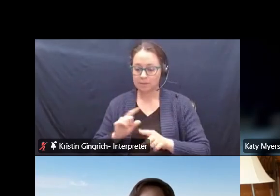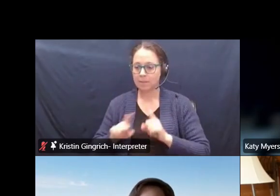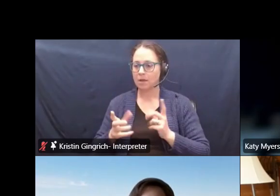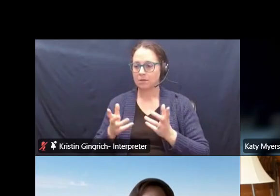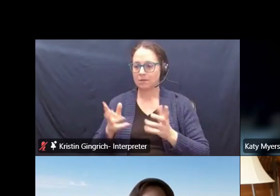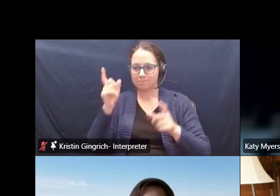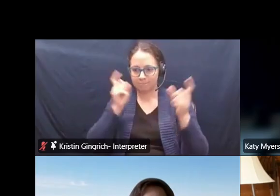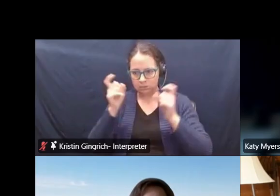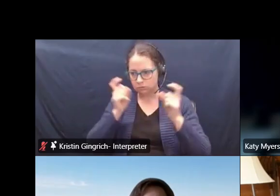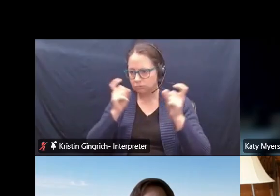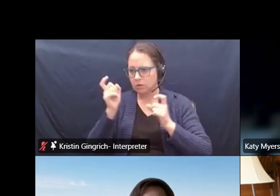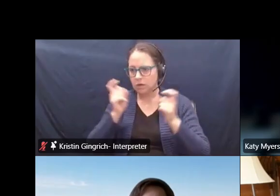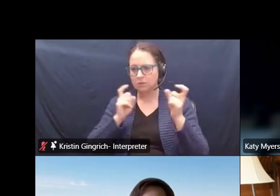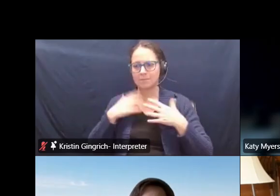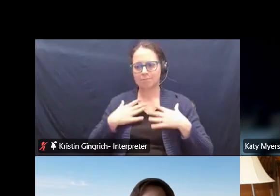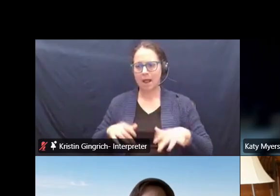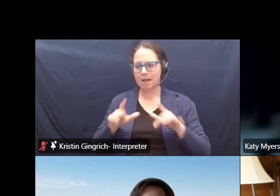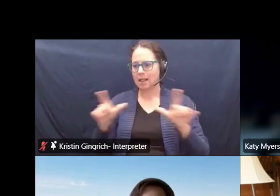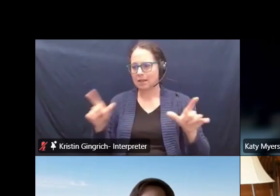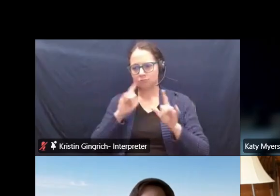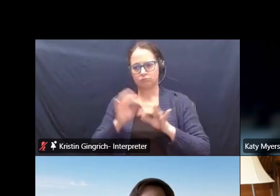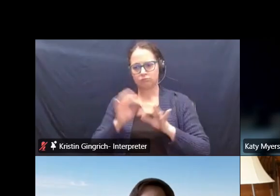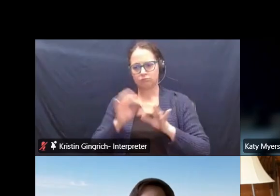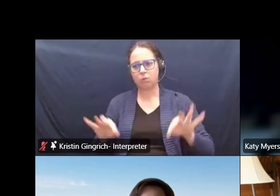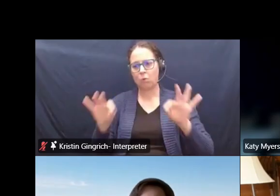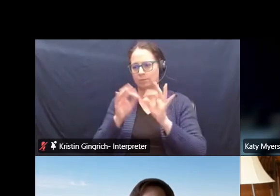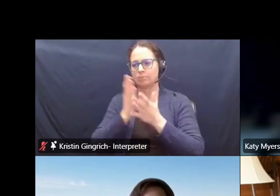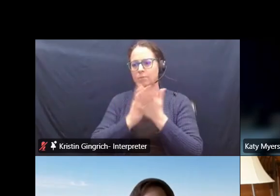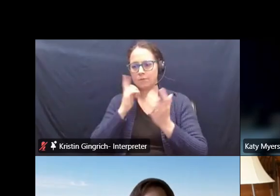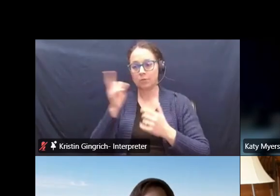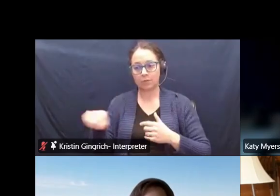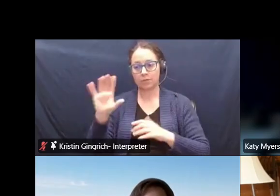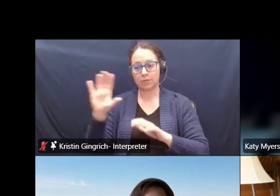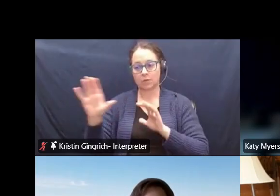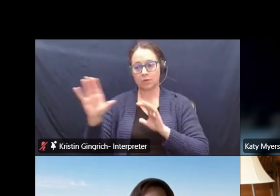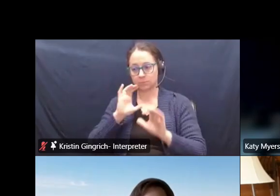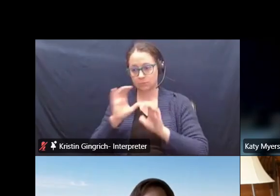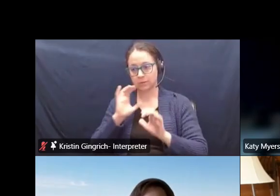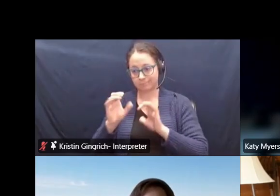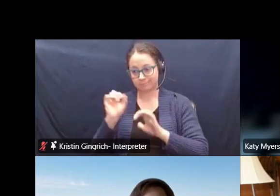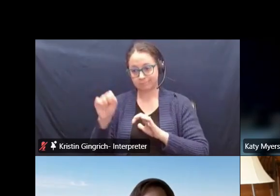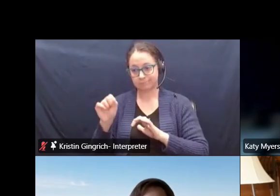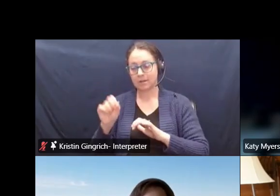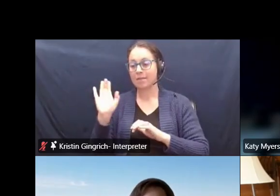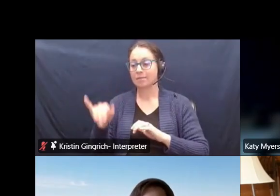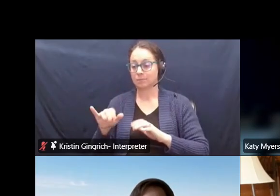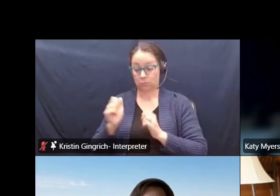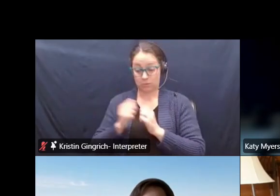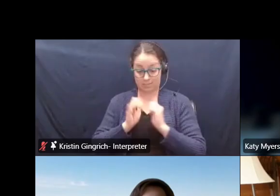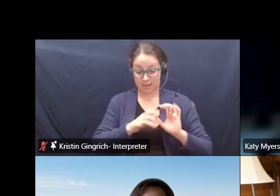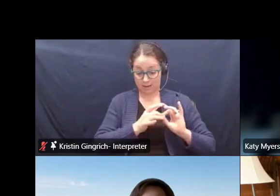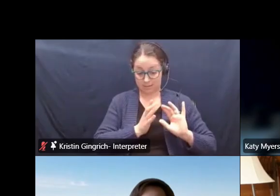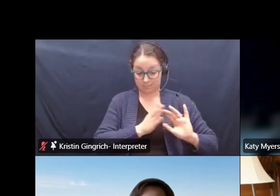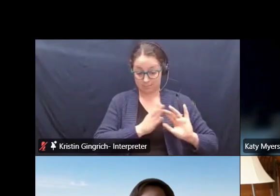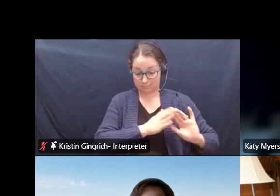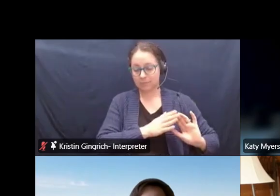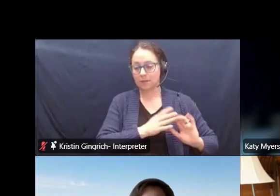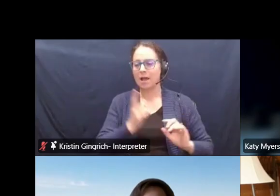facial expression and body language is an important part of their communication. That said, I think